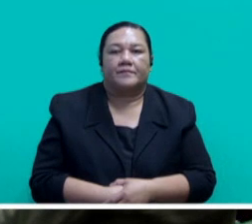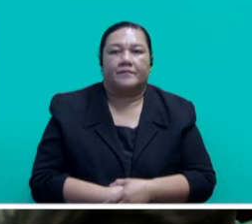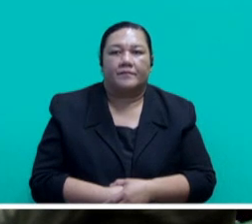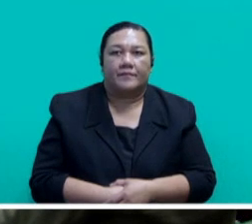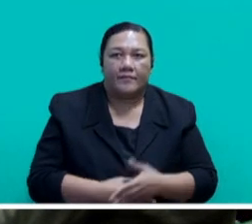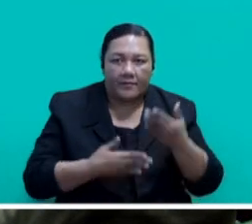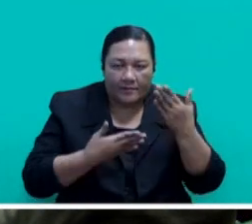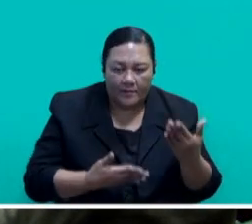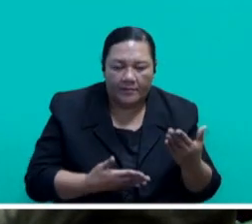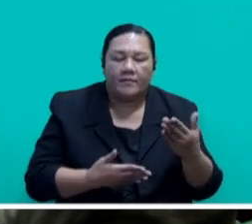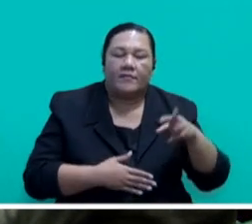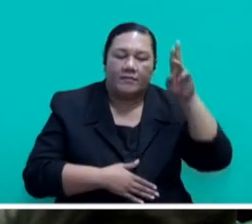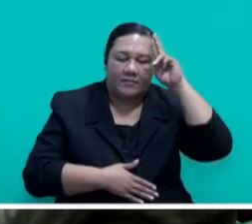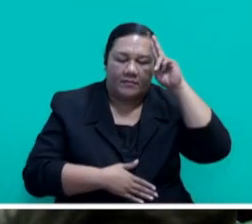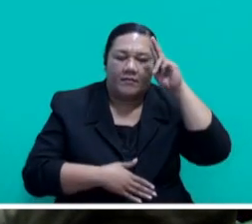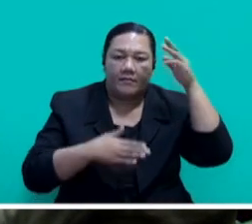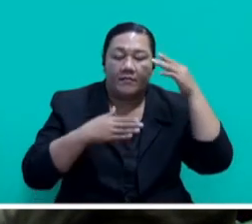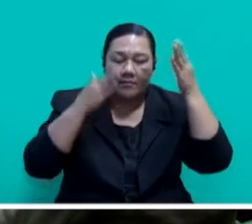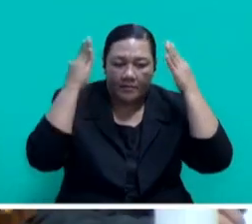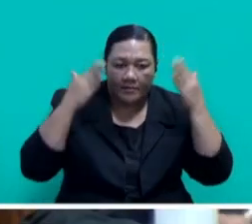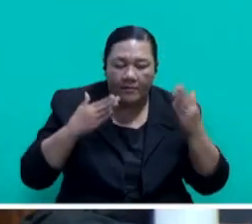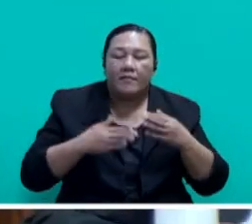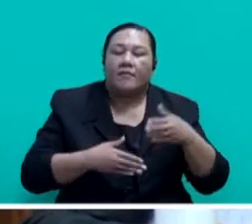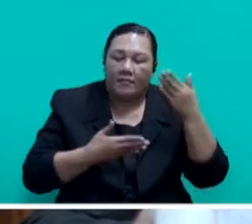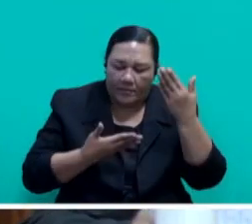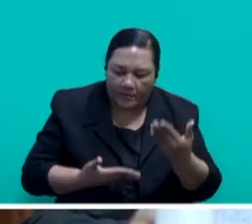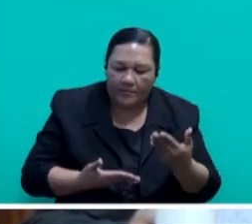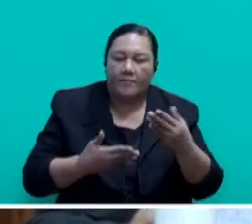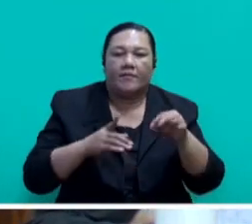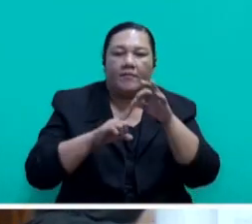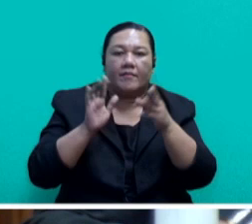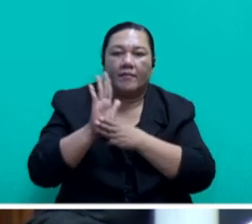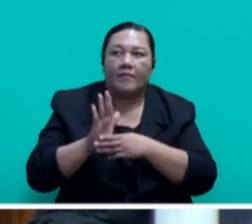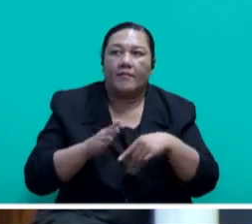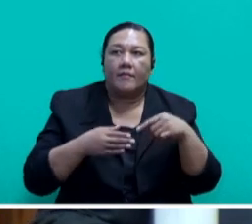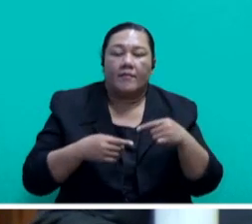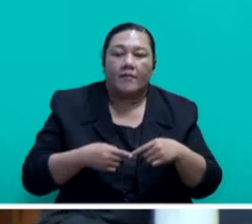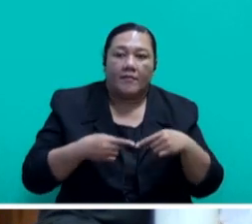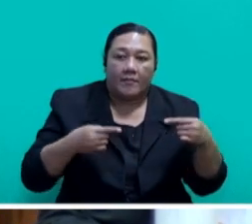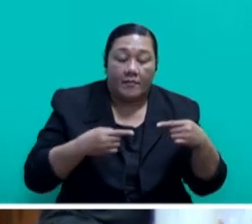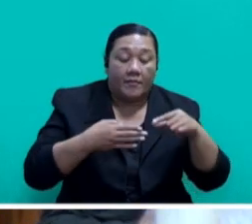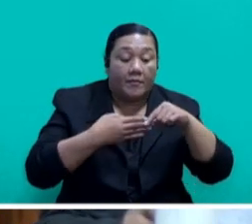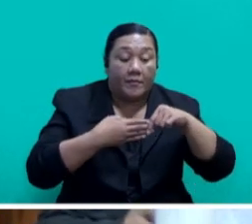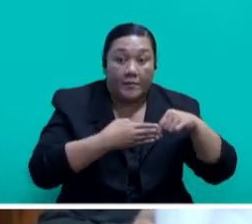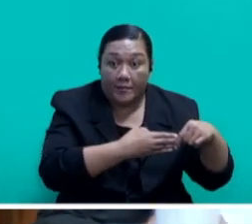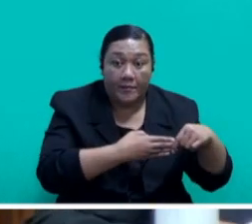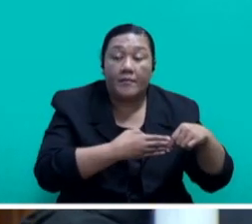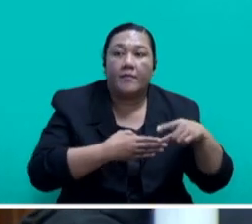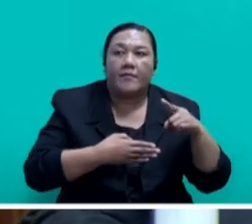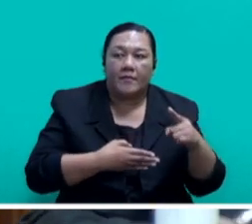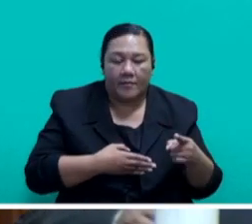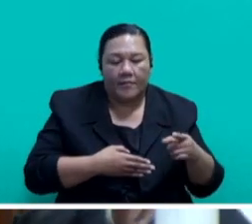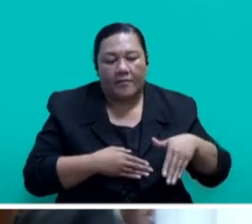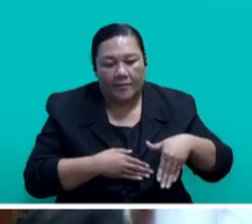Honourable Speaker, sir, Honourable Prime Minister, Honourable Leader of Opposition, Honourable Deputy Prime Ministers, Honourable Cabinet